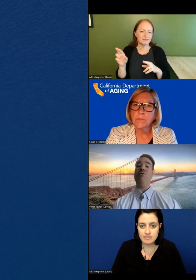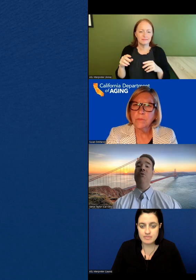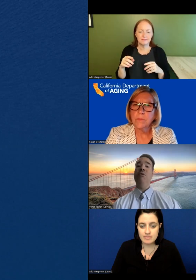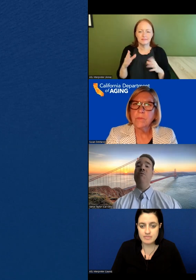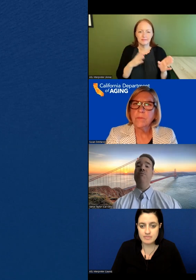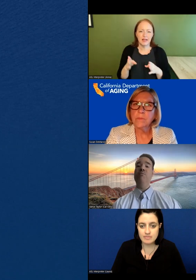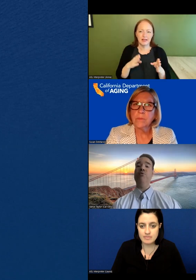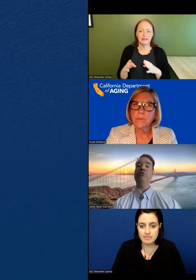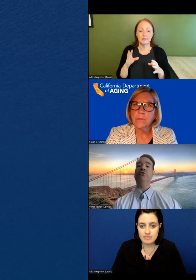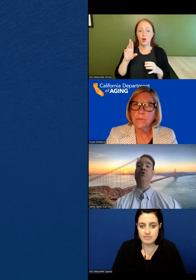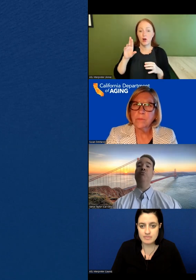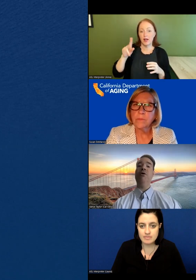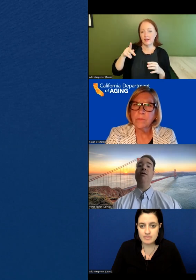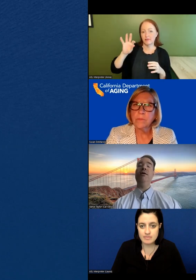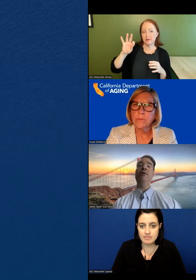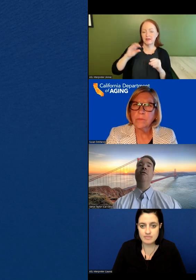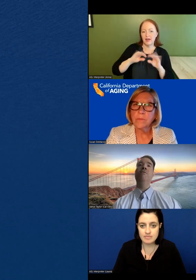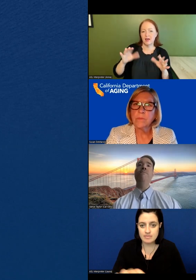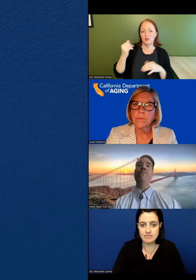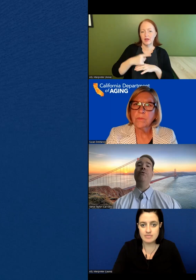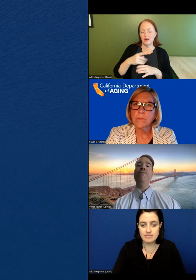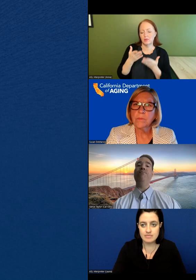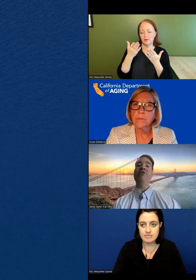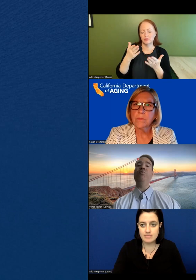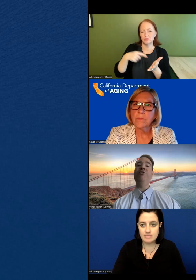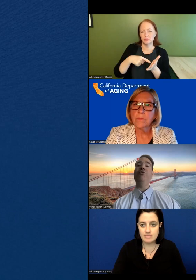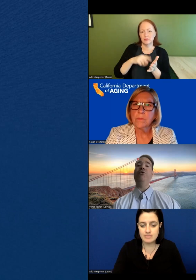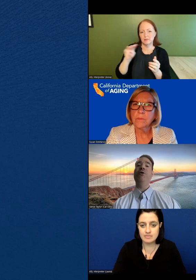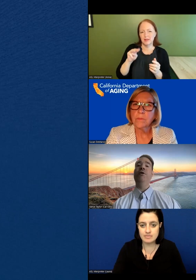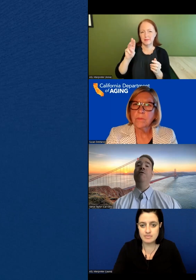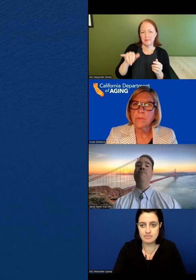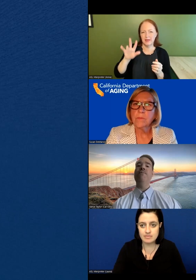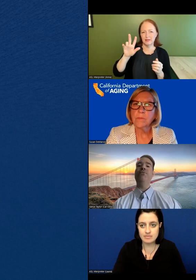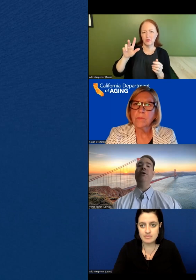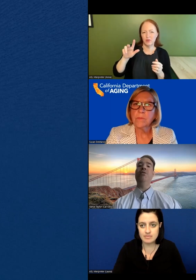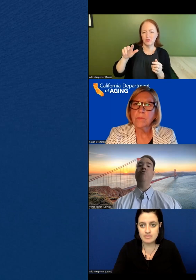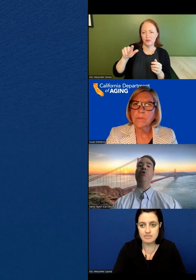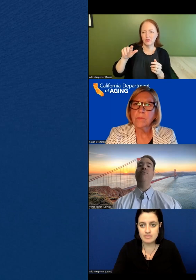out now. Proposals are due Monday, May